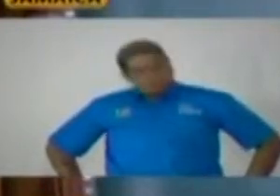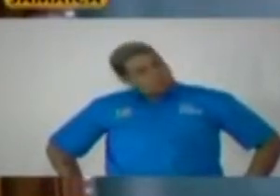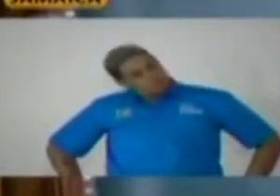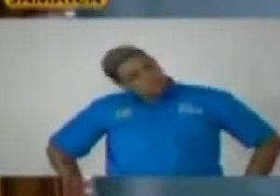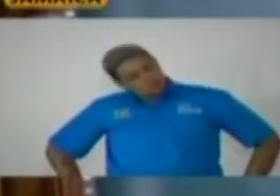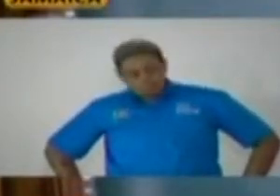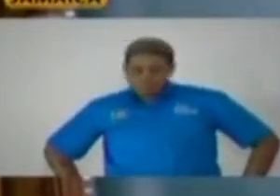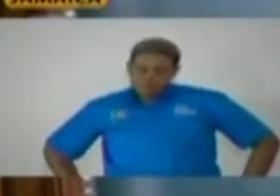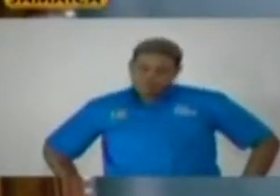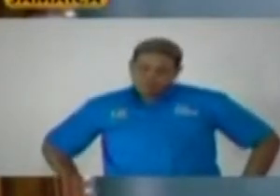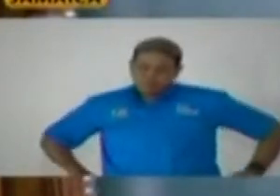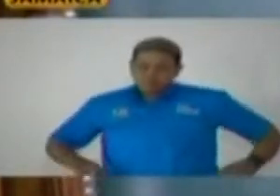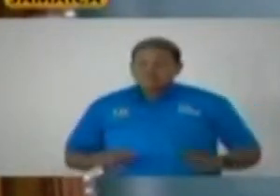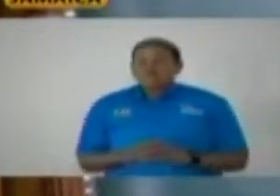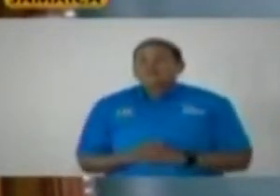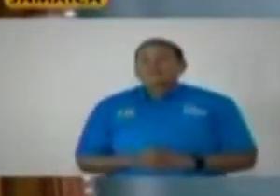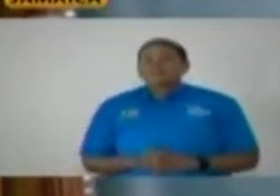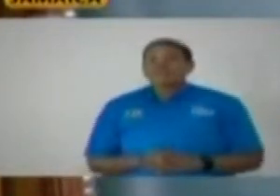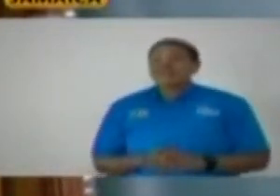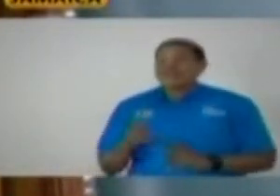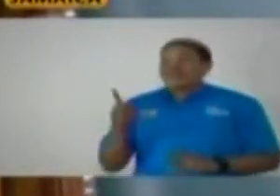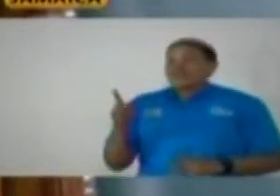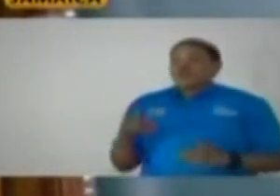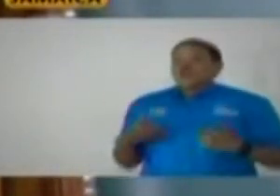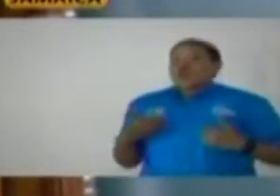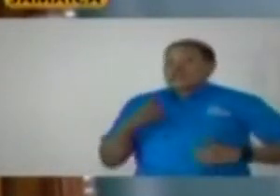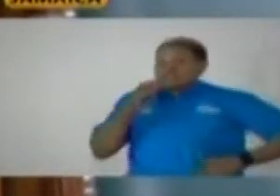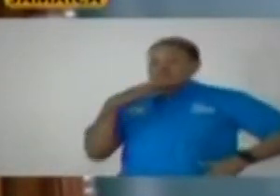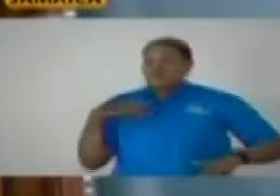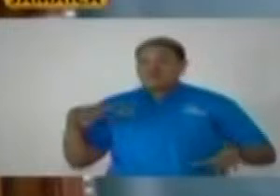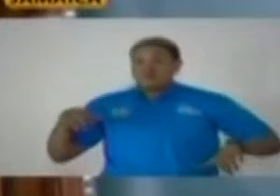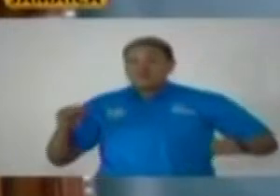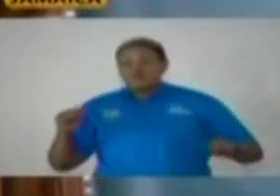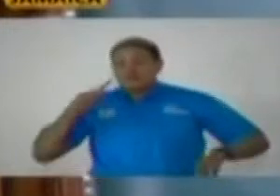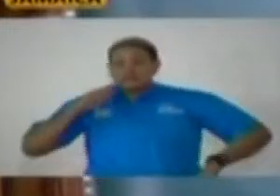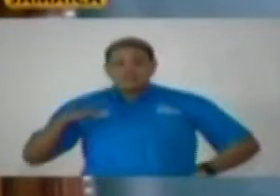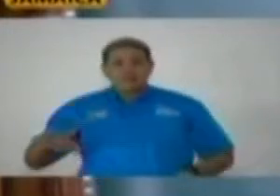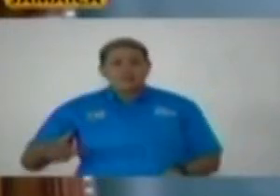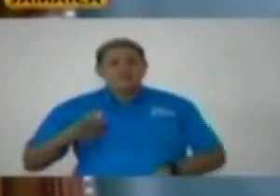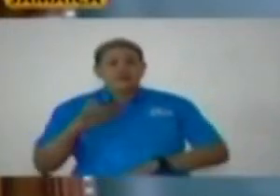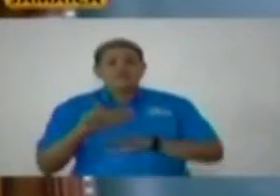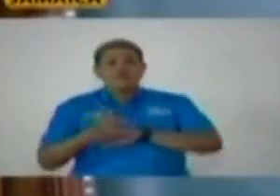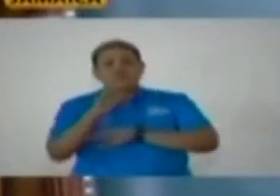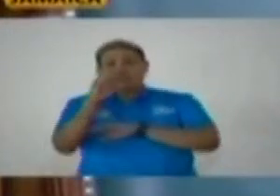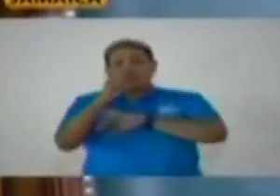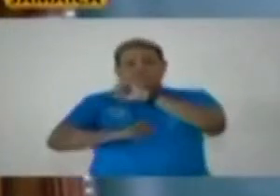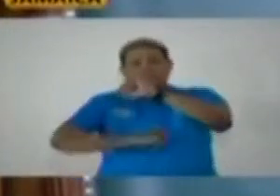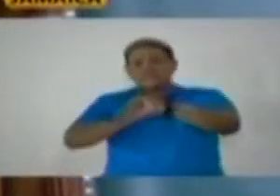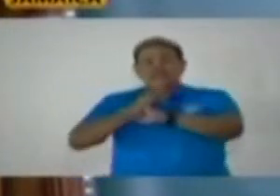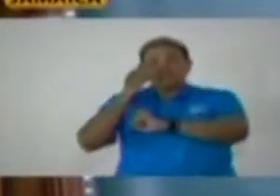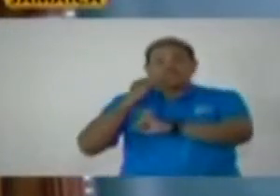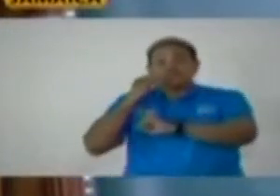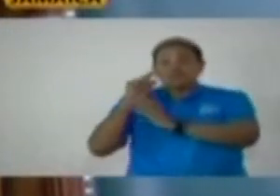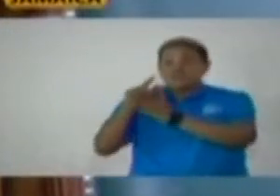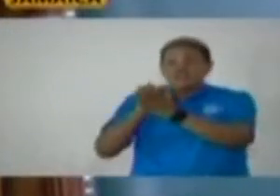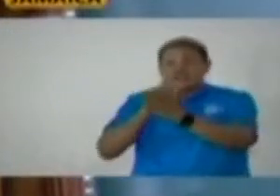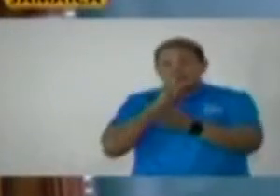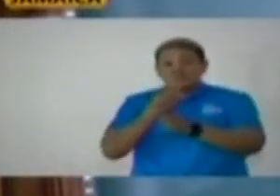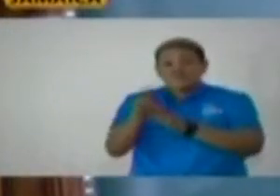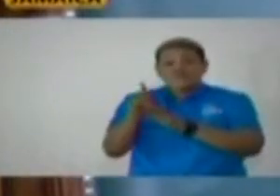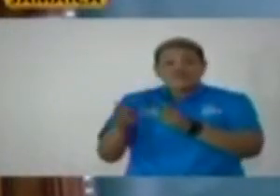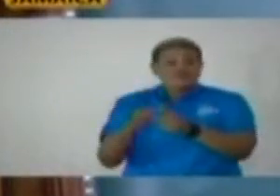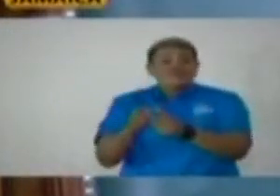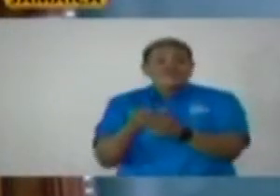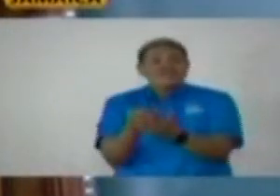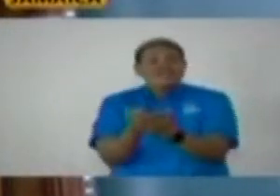especially. She has over 13 years of experience in the legal profession, first working in